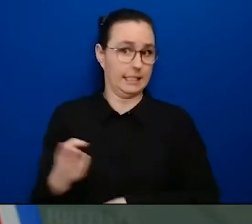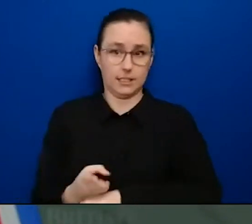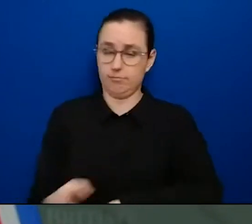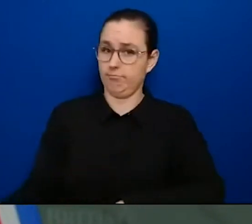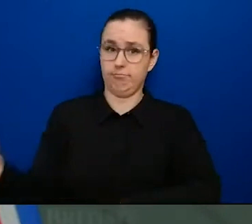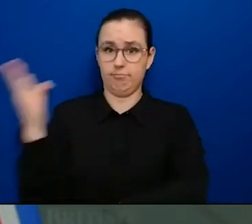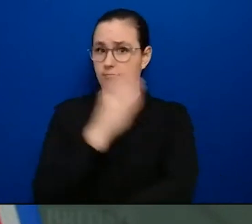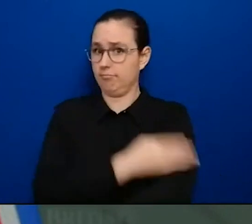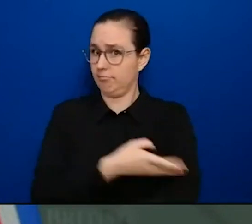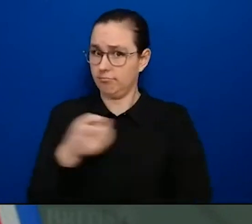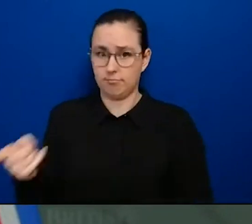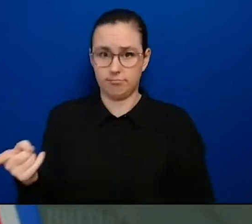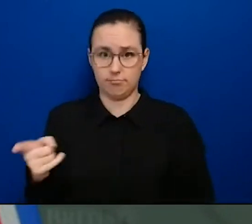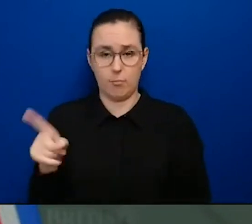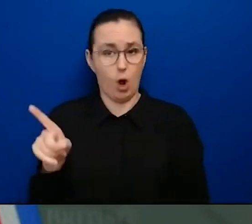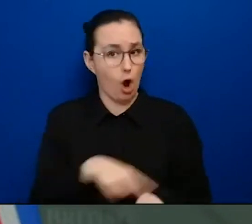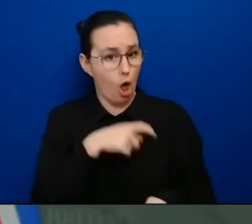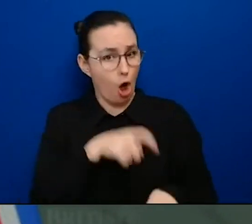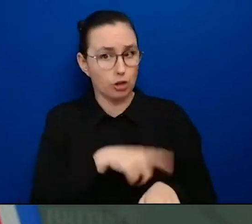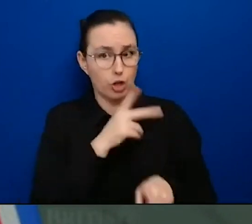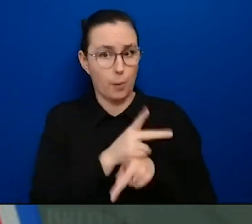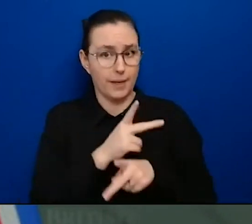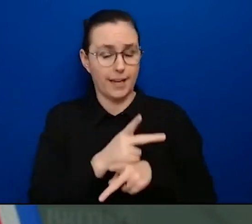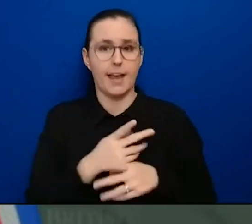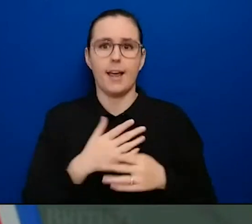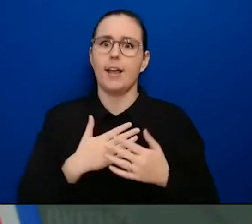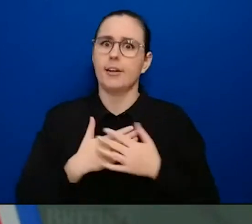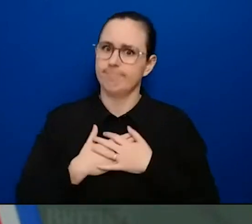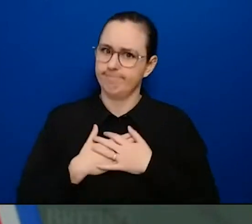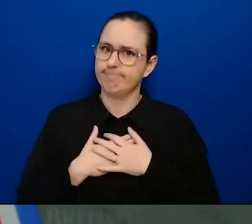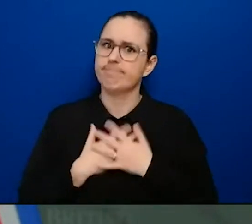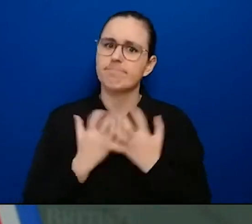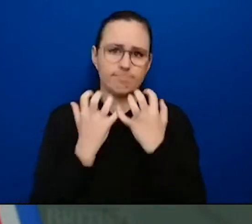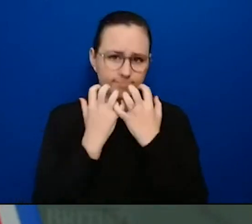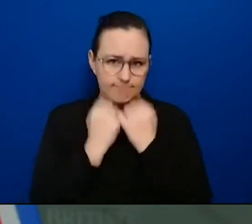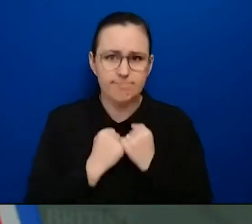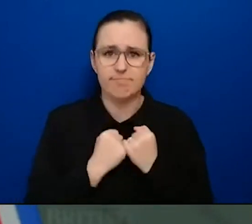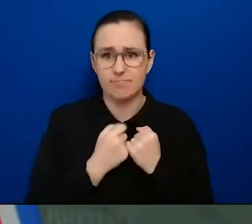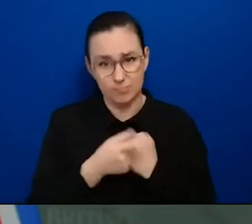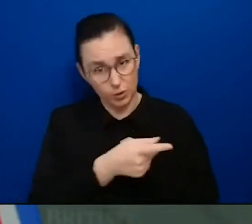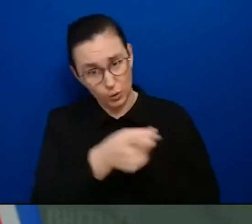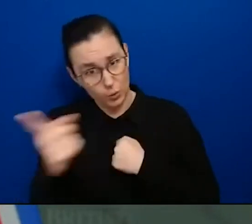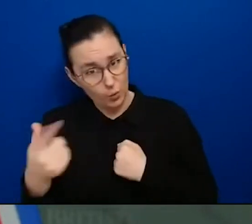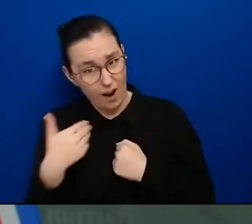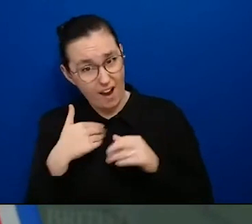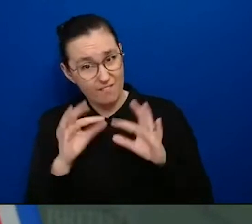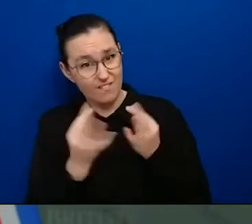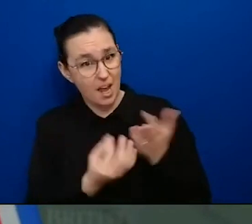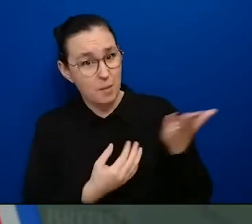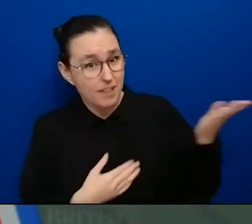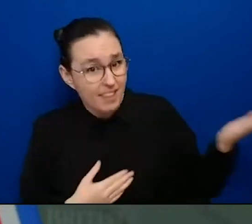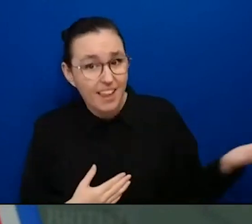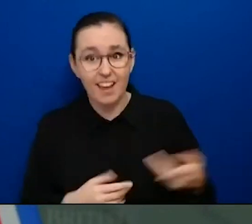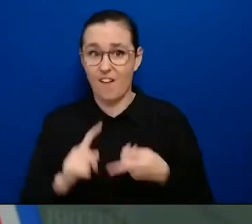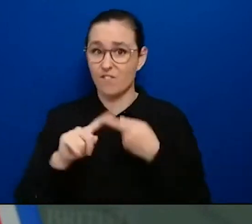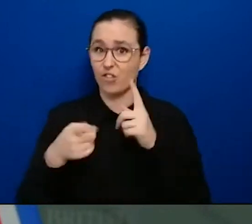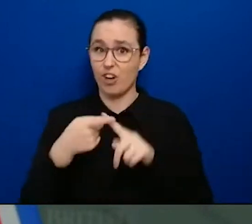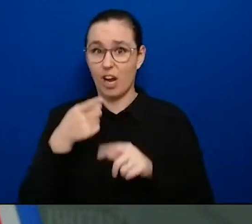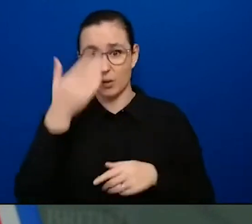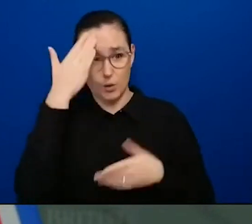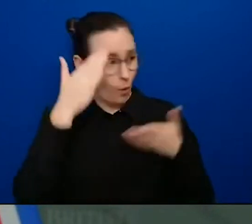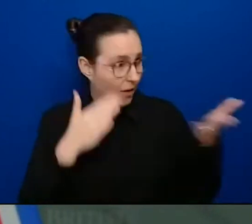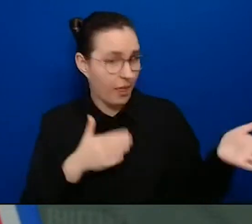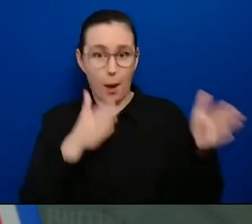more grateful for this than me, but than anybody who knows anybody in long-term care, to see that we're down to